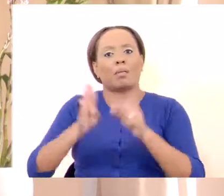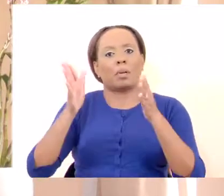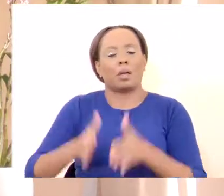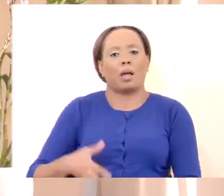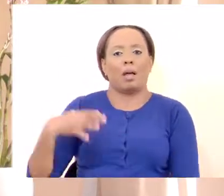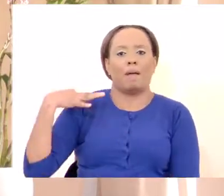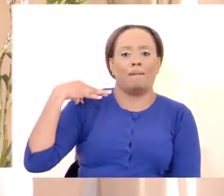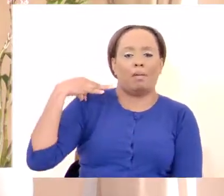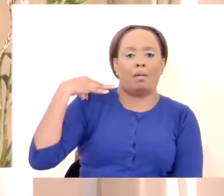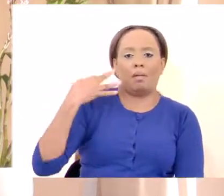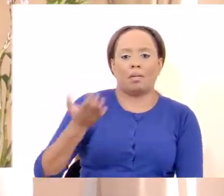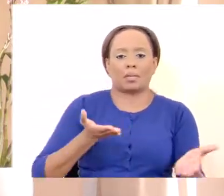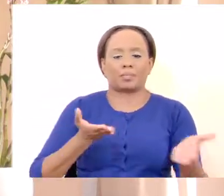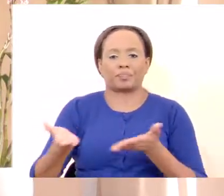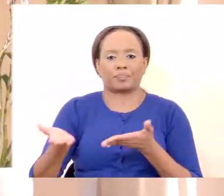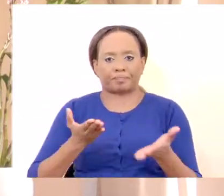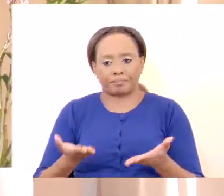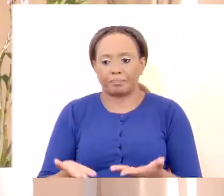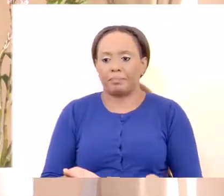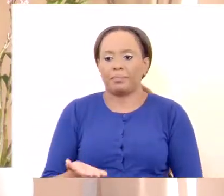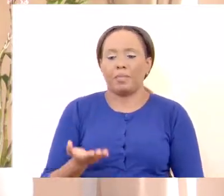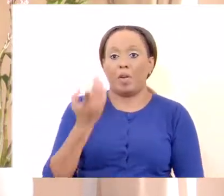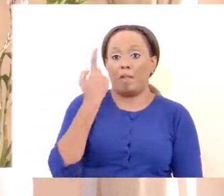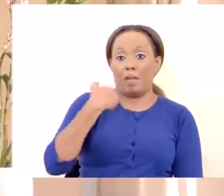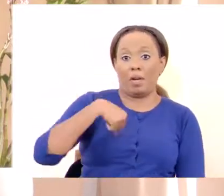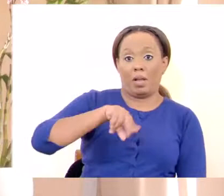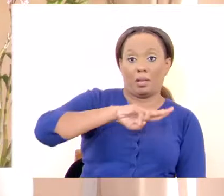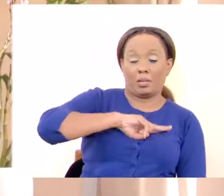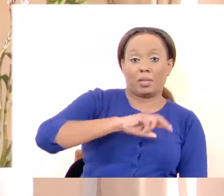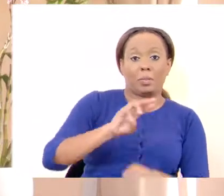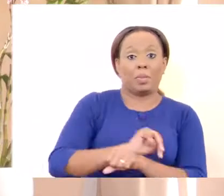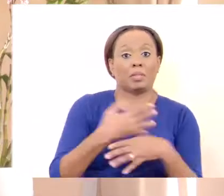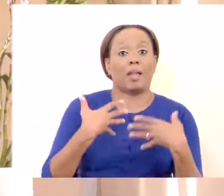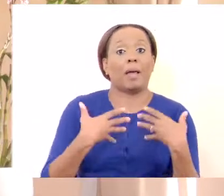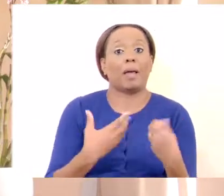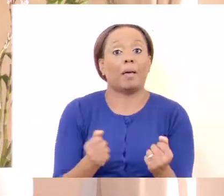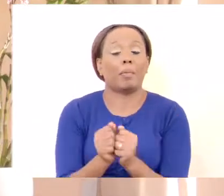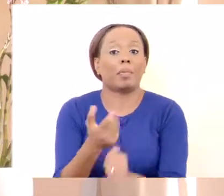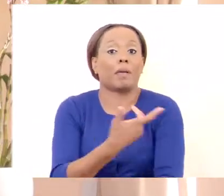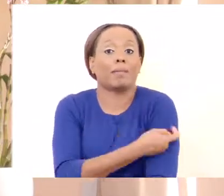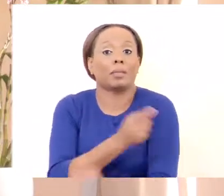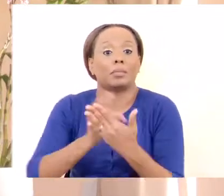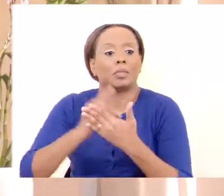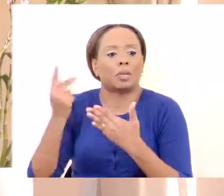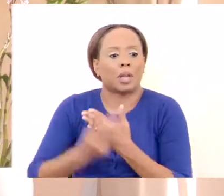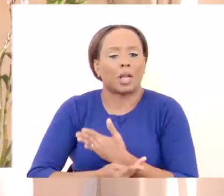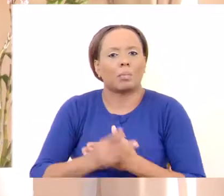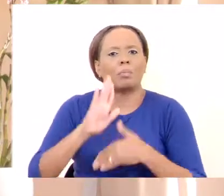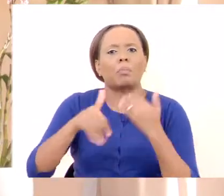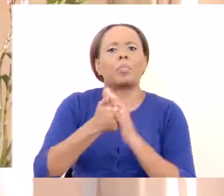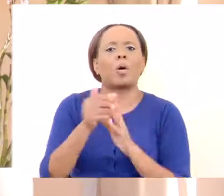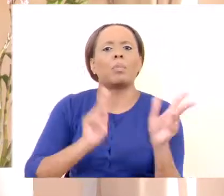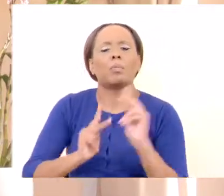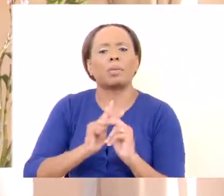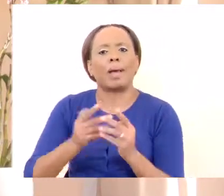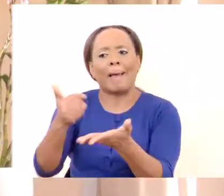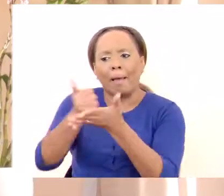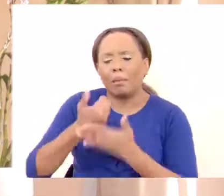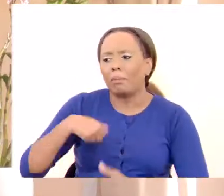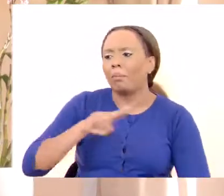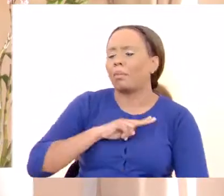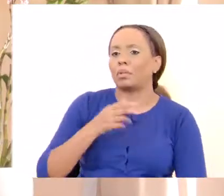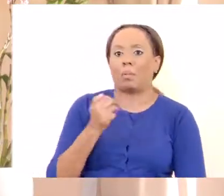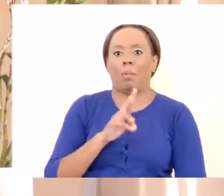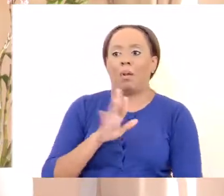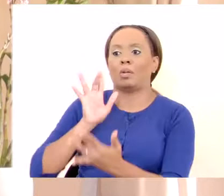their services, whether it is to the Ministry of Health and Wellness, through the vaccine program, through the contact tracing